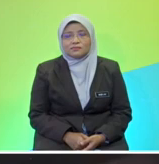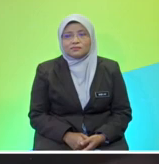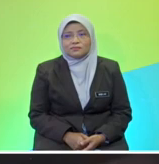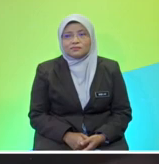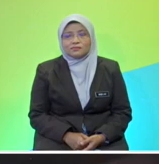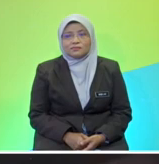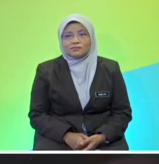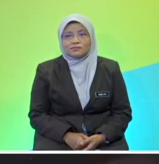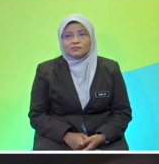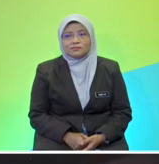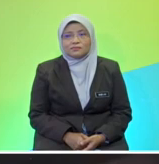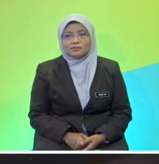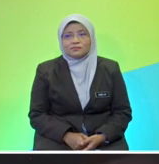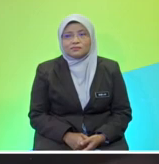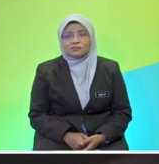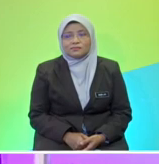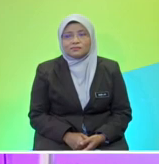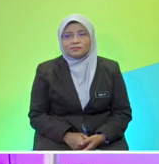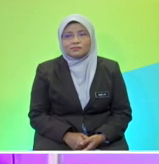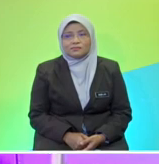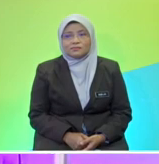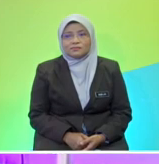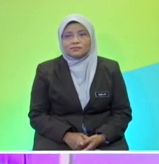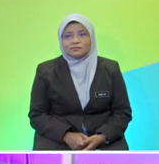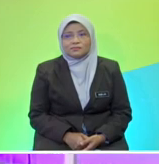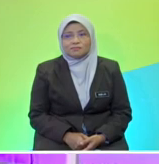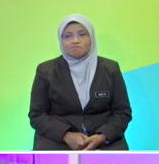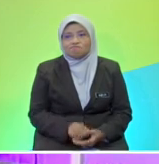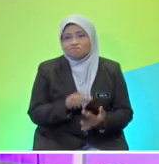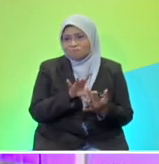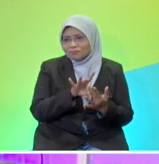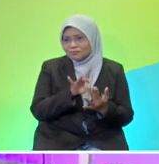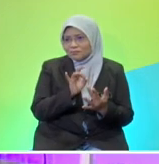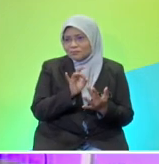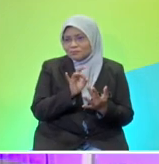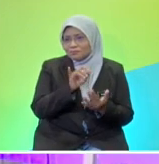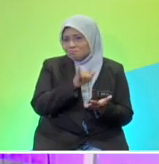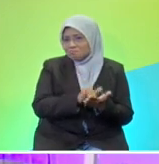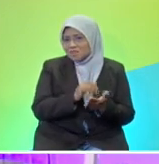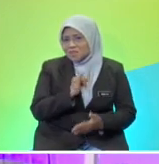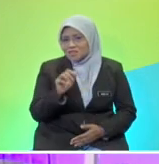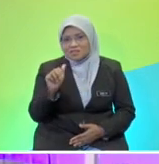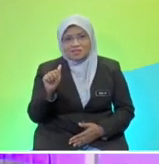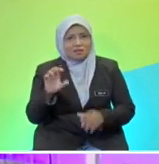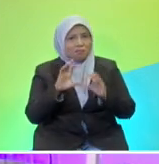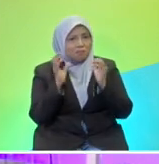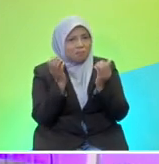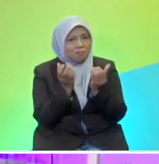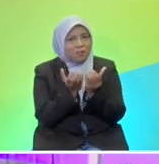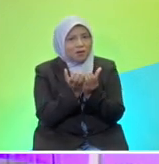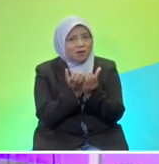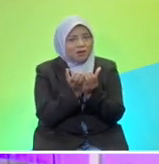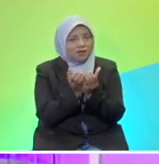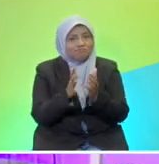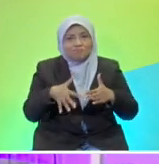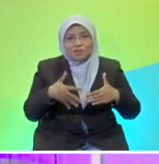try and point at my toys. I try and name it. I think this is a ball. Okay. This is a ball. Do you know how to